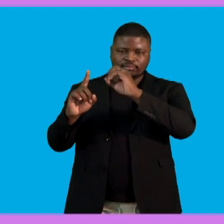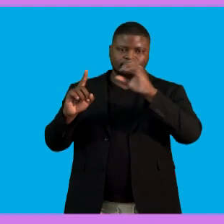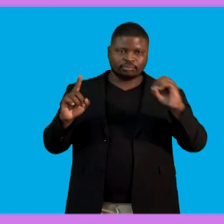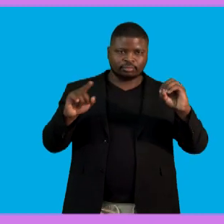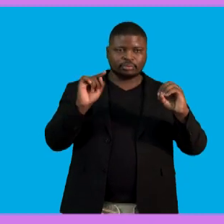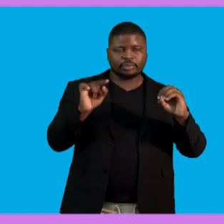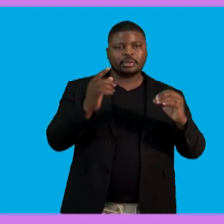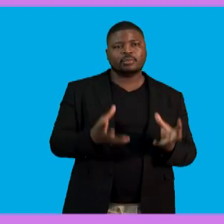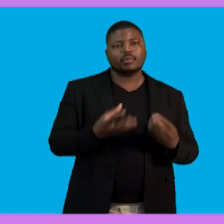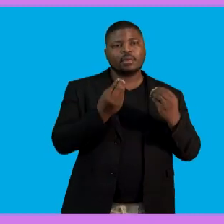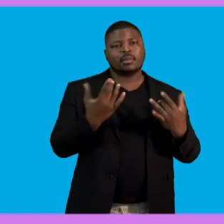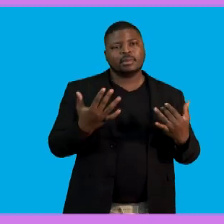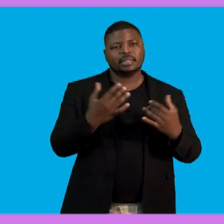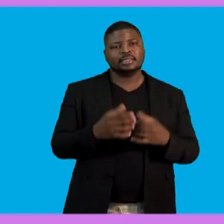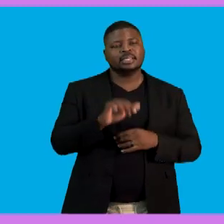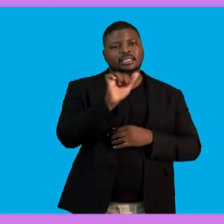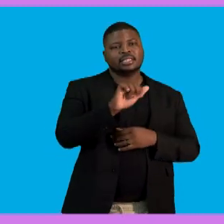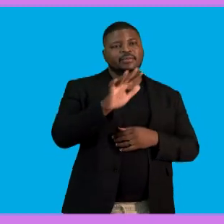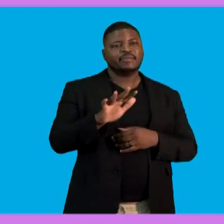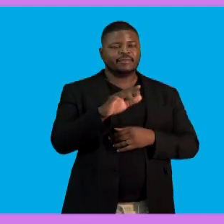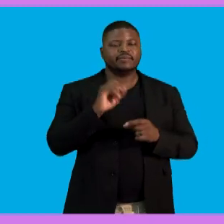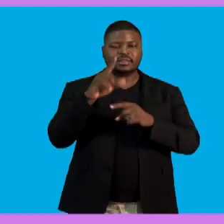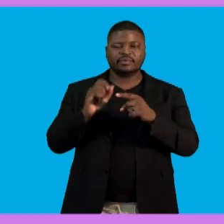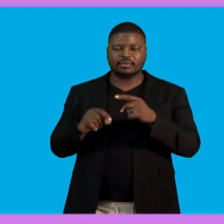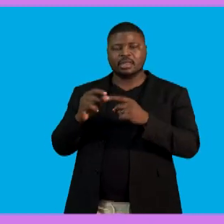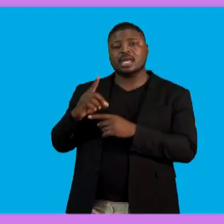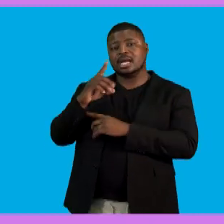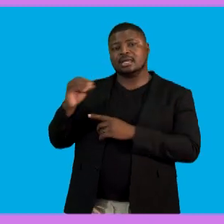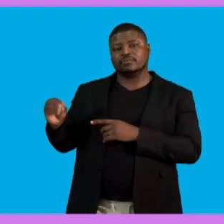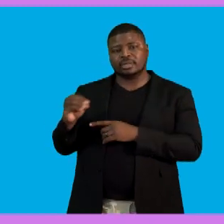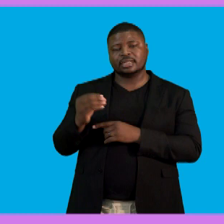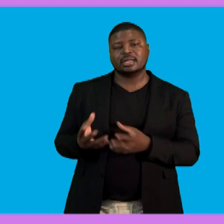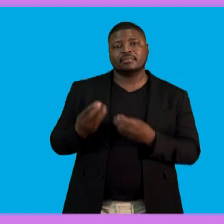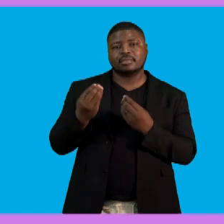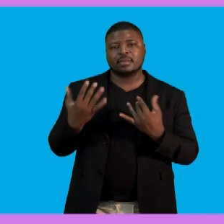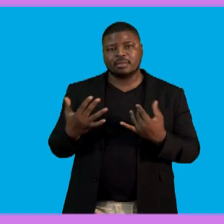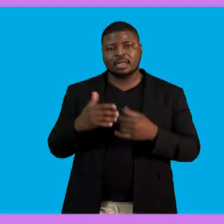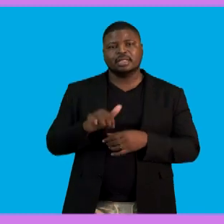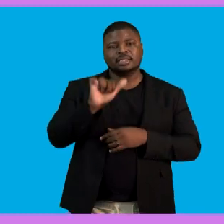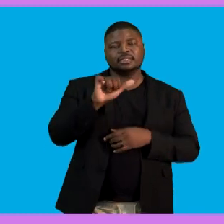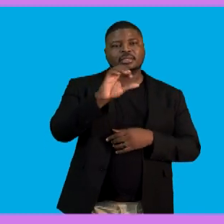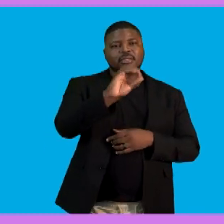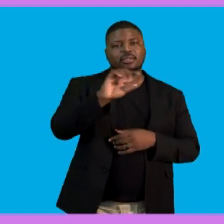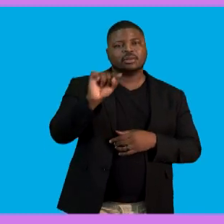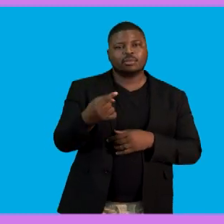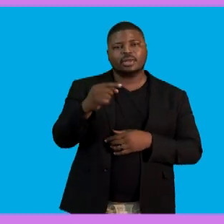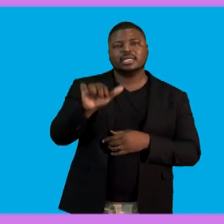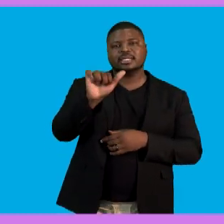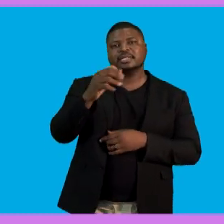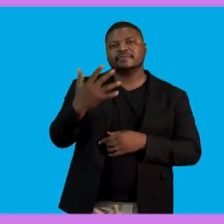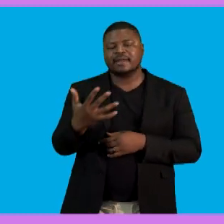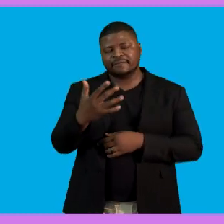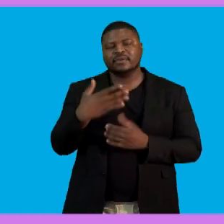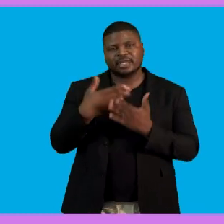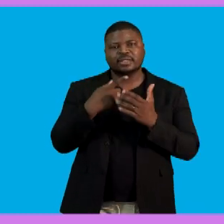divide. So we're going to say 65 divided by 100, which gives us 0.65. You can do it on